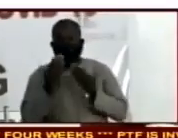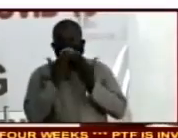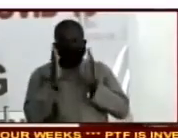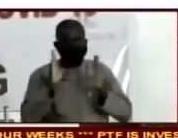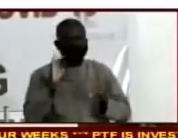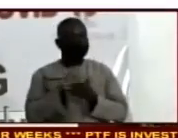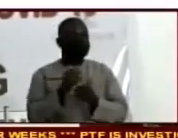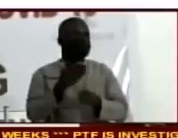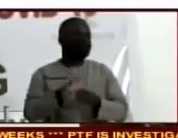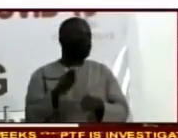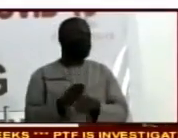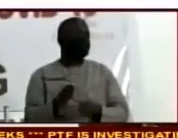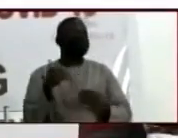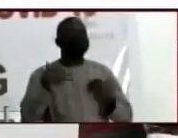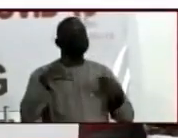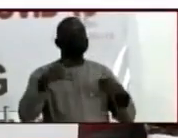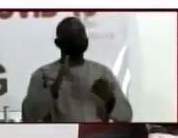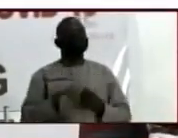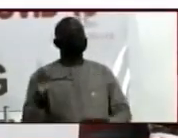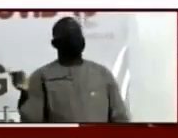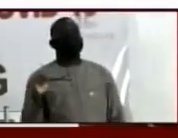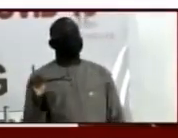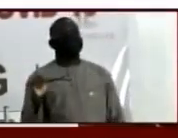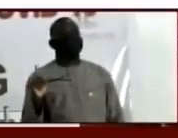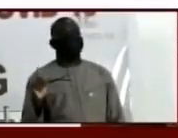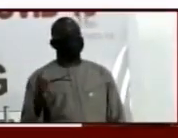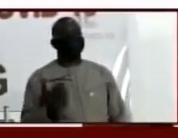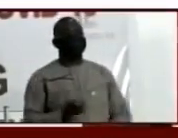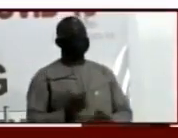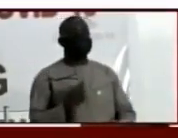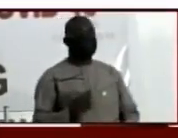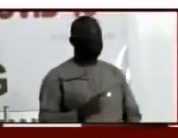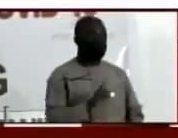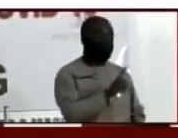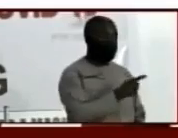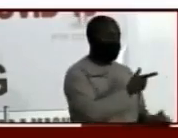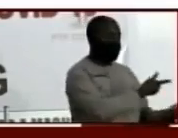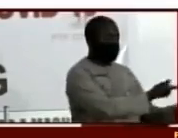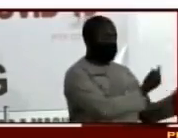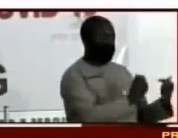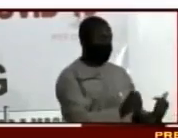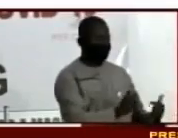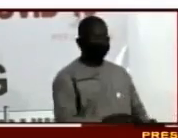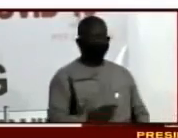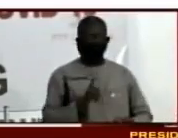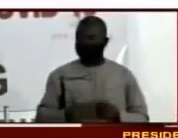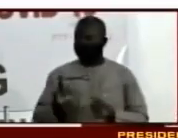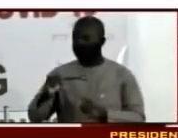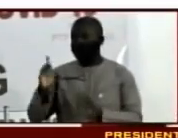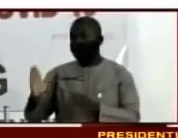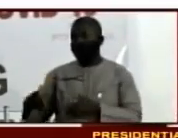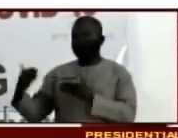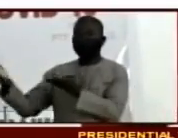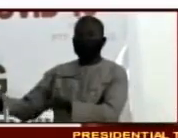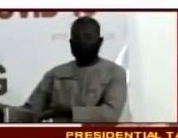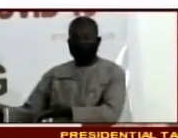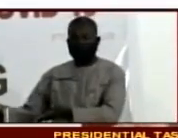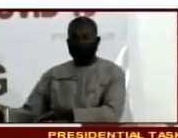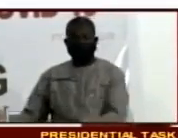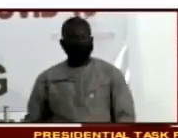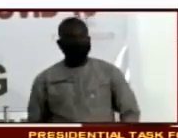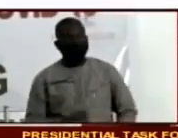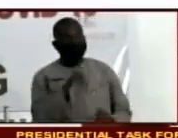distributed in Nigeria has gone to, from where it has come from to where it has gone to. So when there was